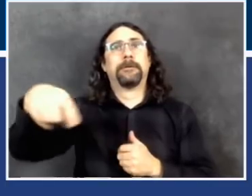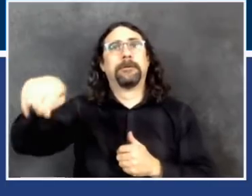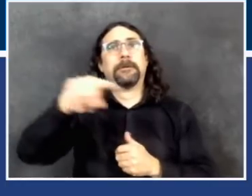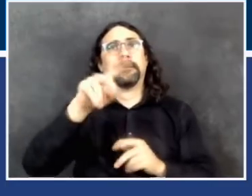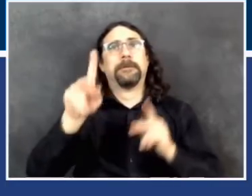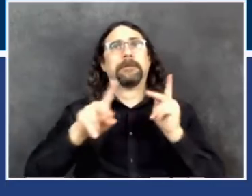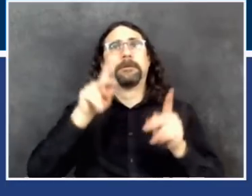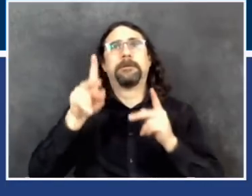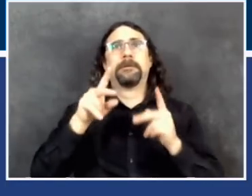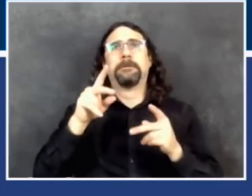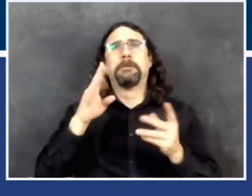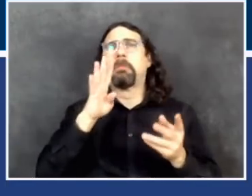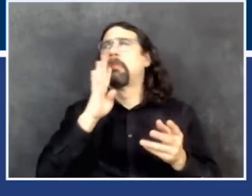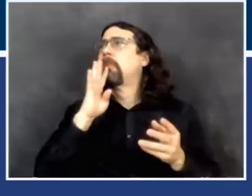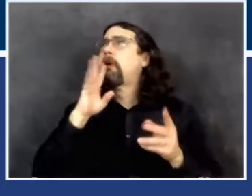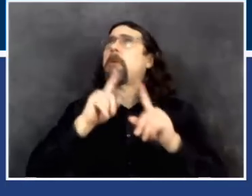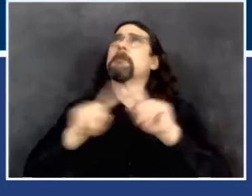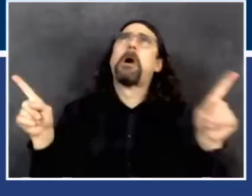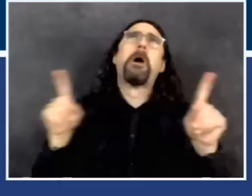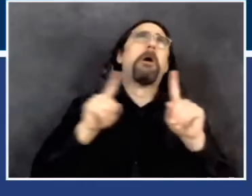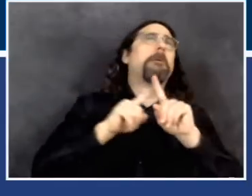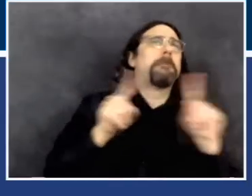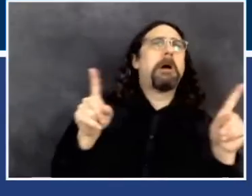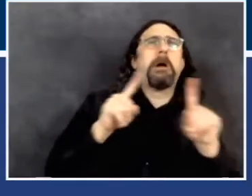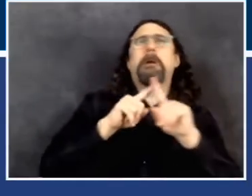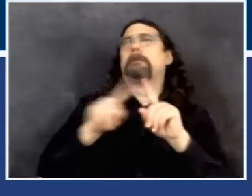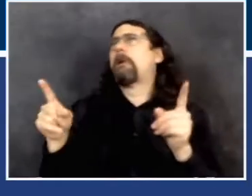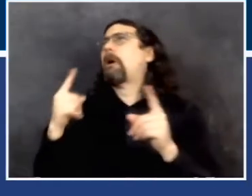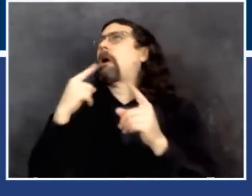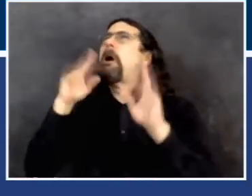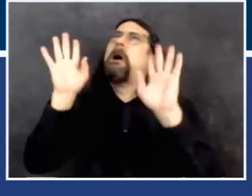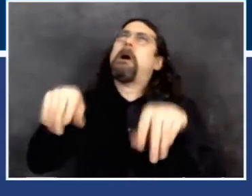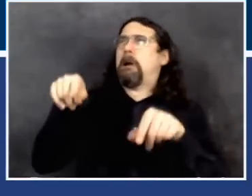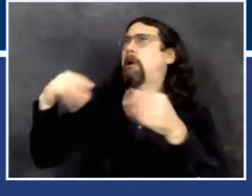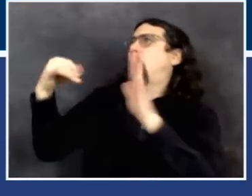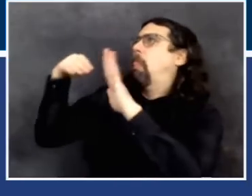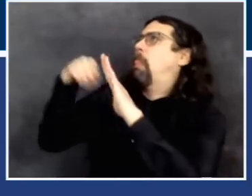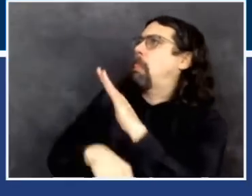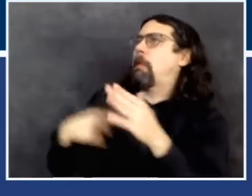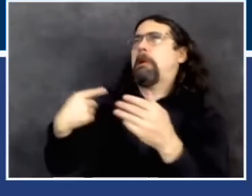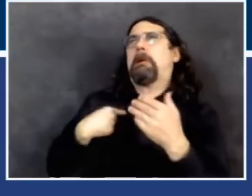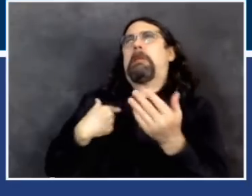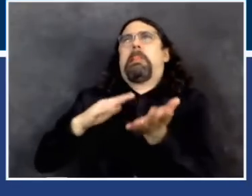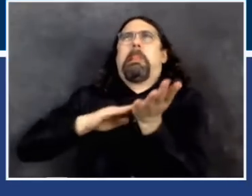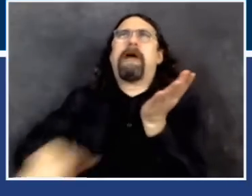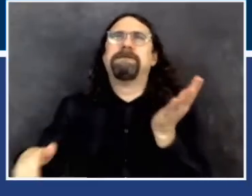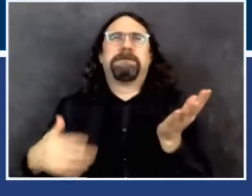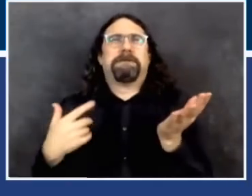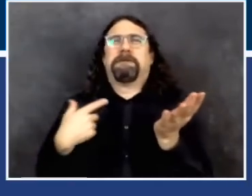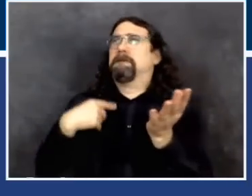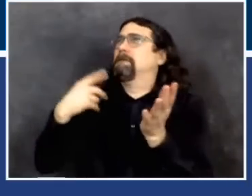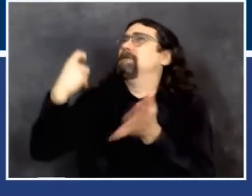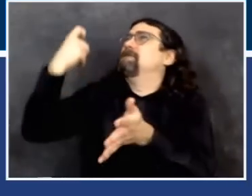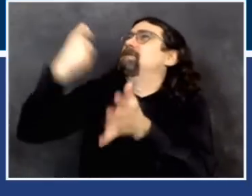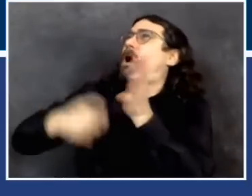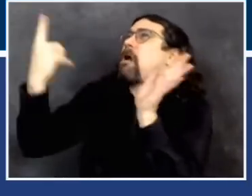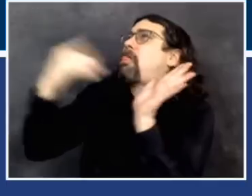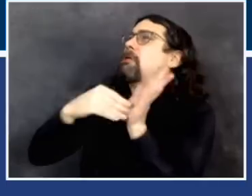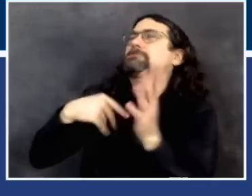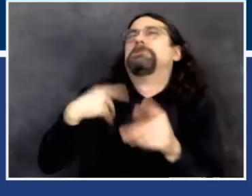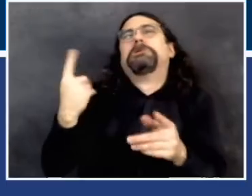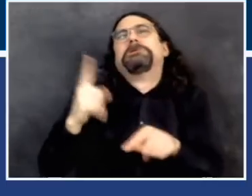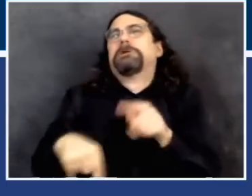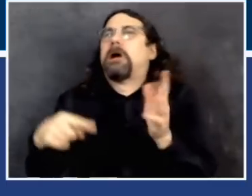want to give fines. But the first thing we have to do is save lives. The first thing we have to do is protect each